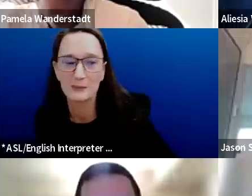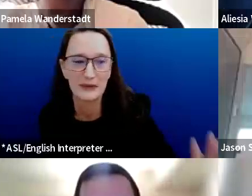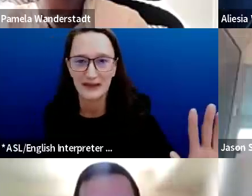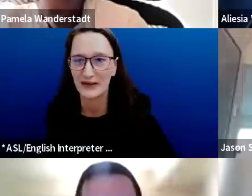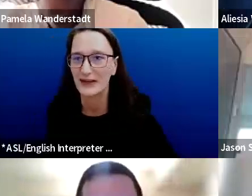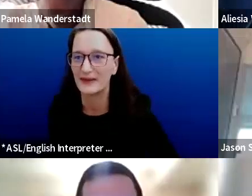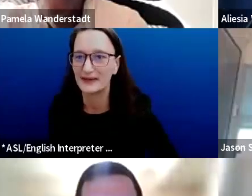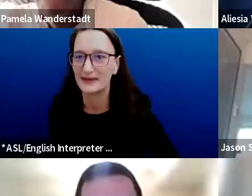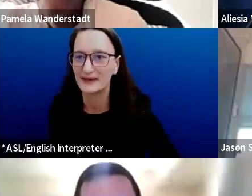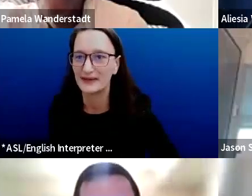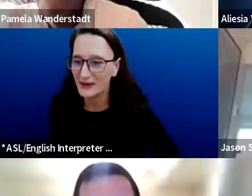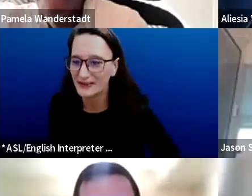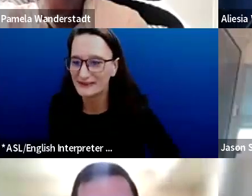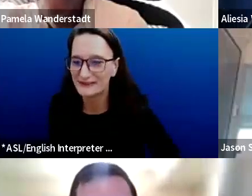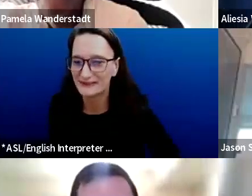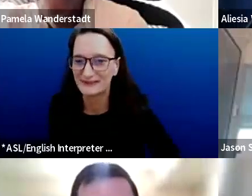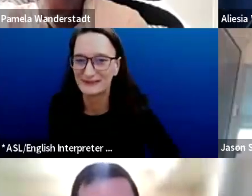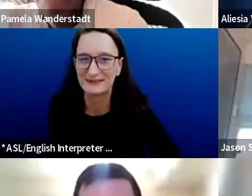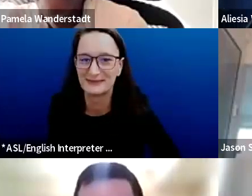is, oh, the link is already in there. Never mind. Okay.